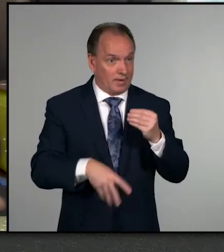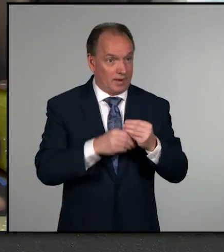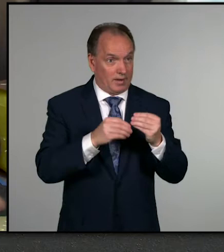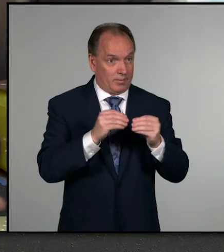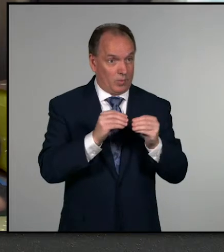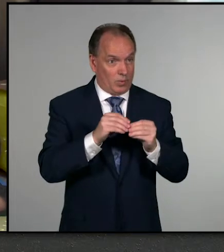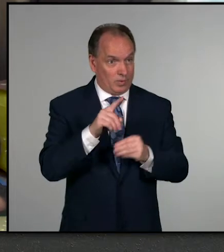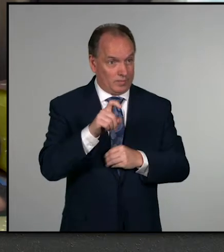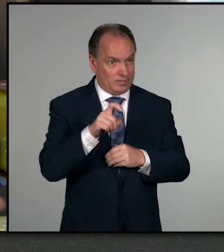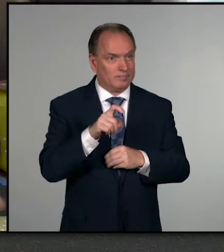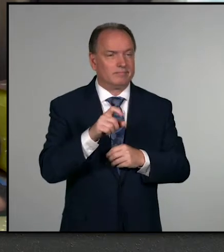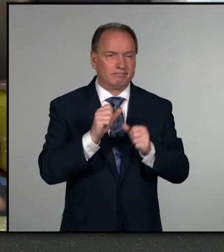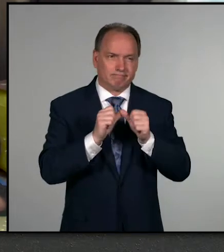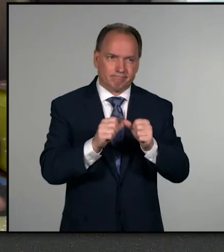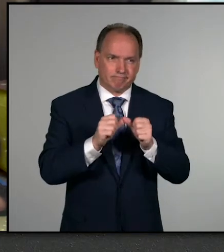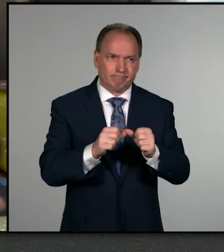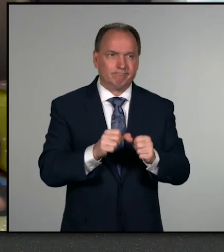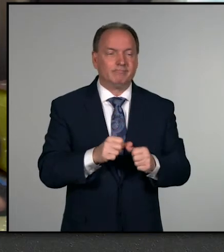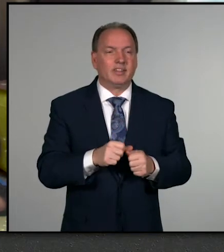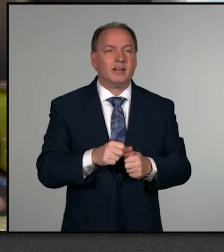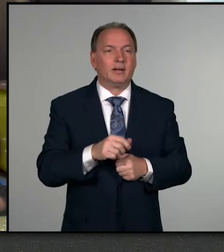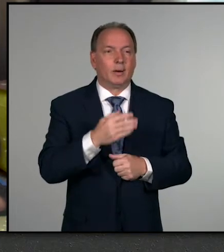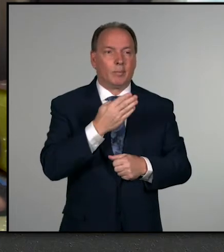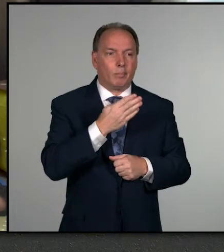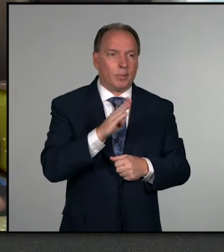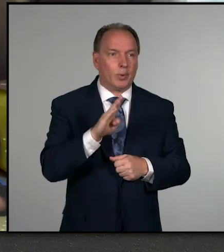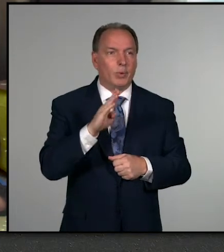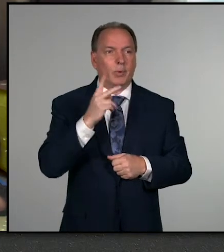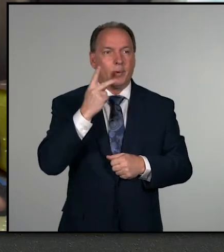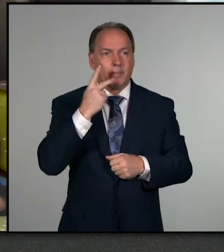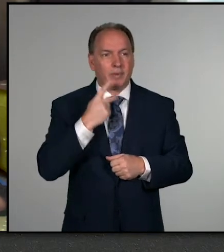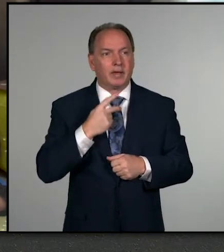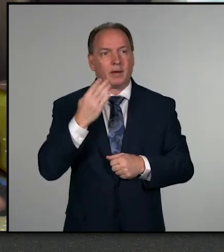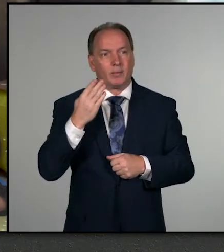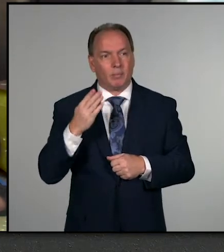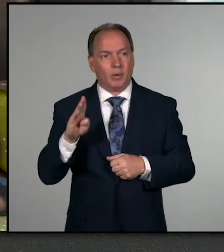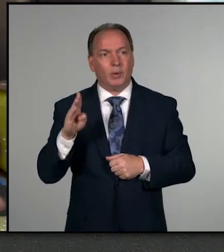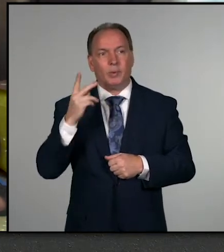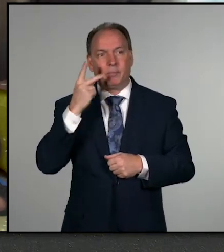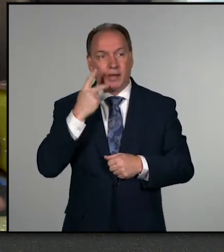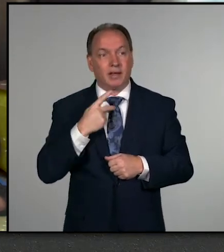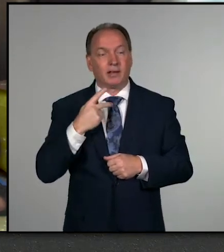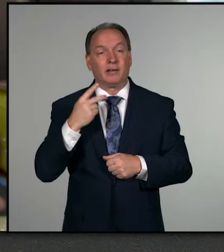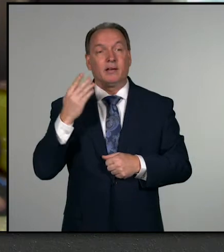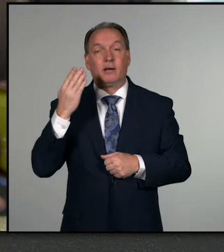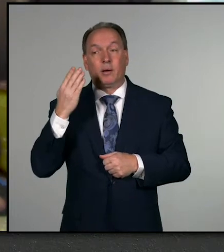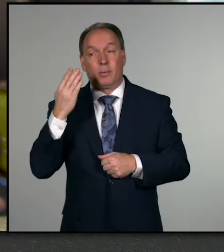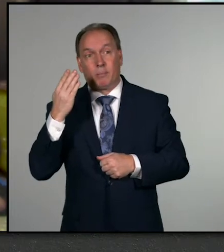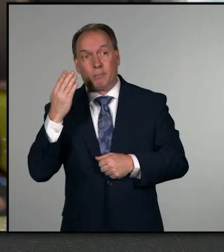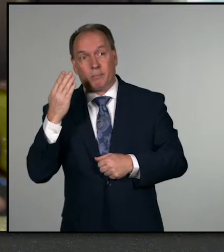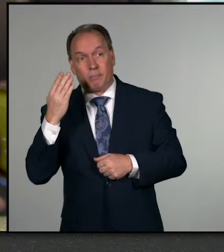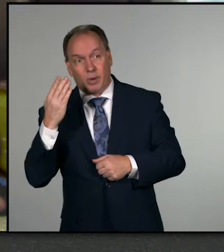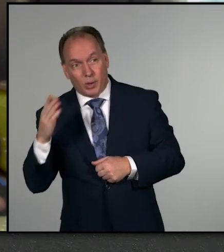Shall we keep going? Okay. Blue, pink, blue,